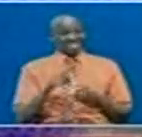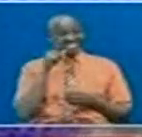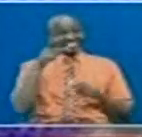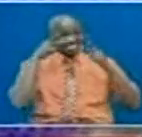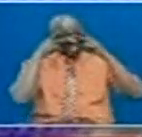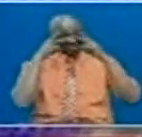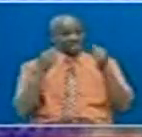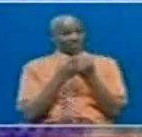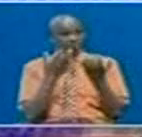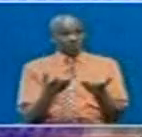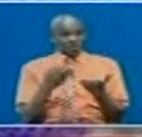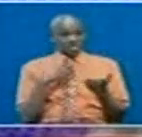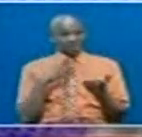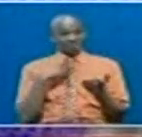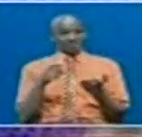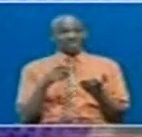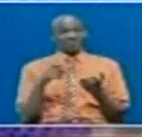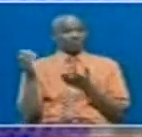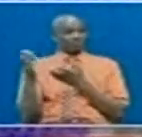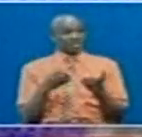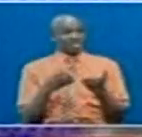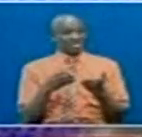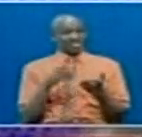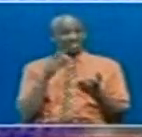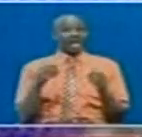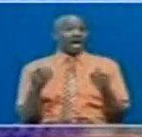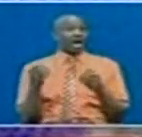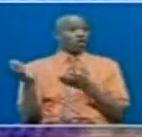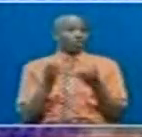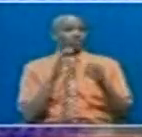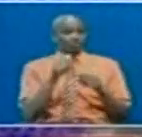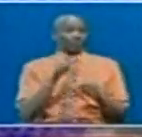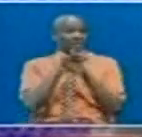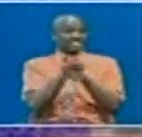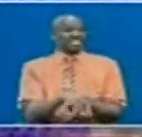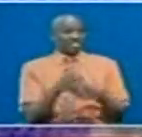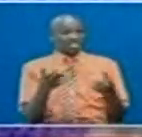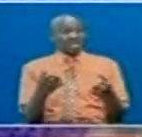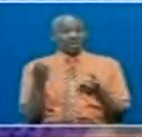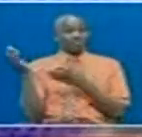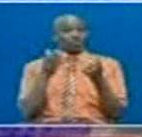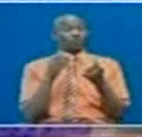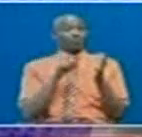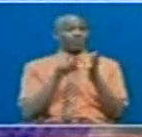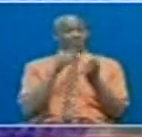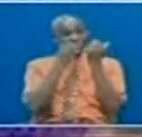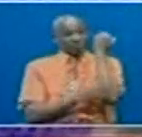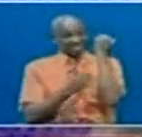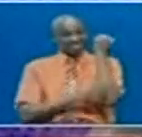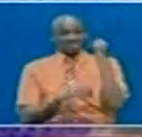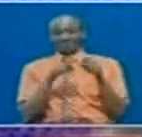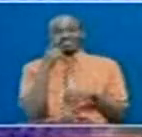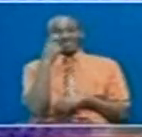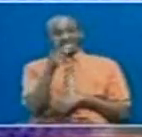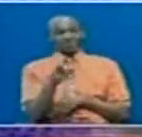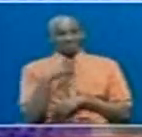terrorist attacks are some sort of cause and effect, that they were caused by marginalization, they were caused by poverty. But listen, I